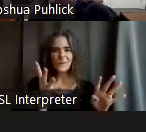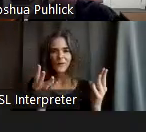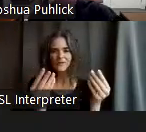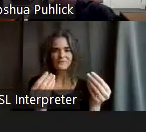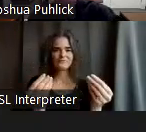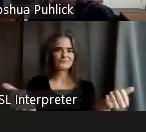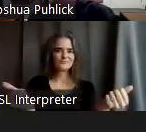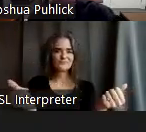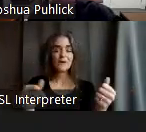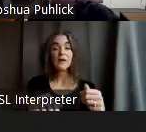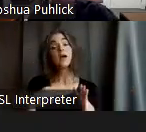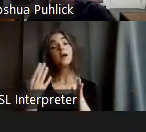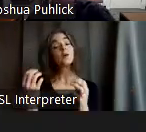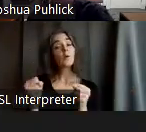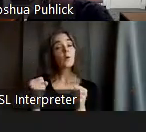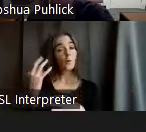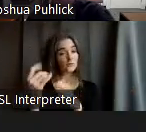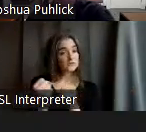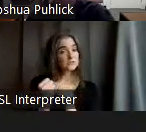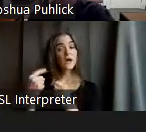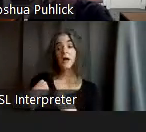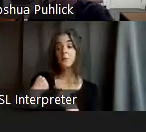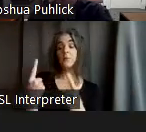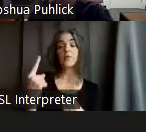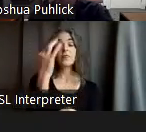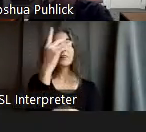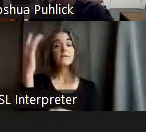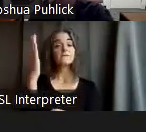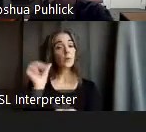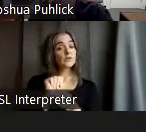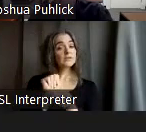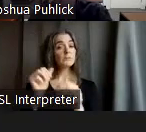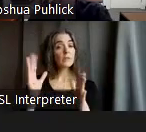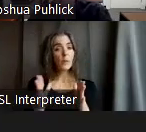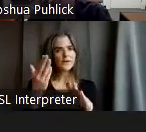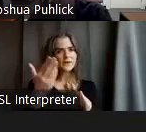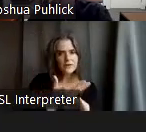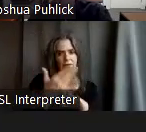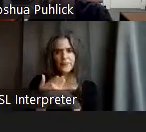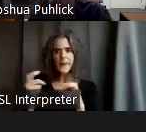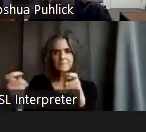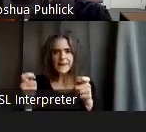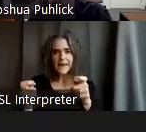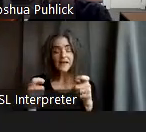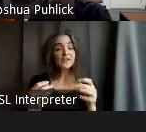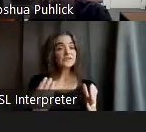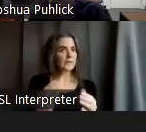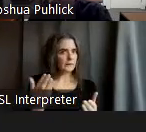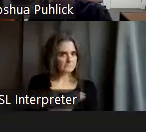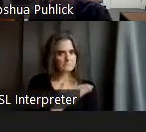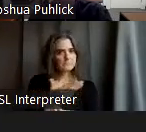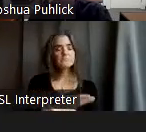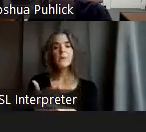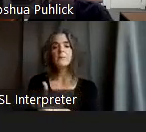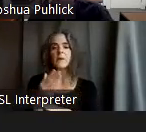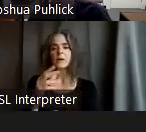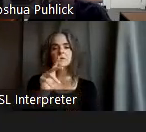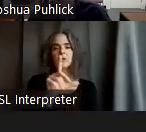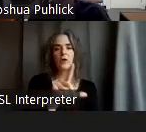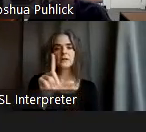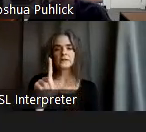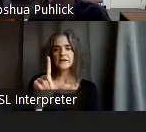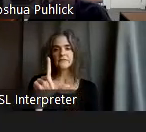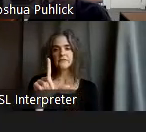And over time, foresters who managed these stands built out multiple cohorts of longleaf pine using single